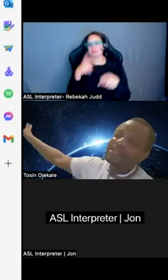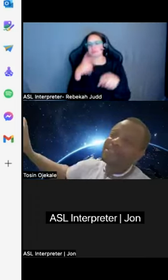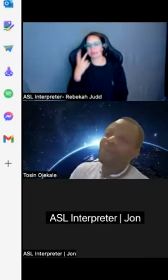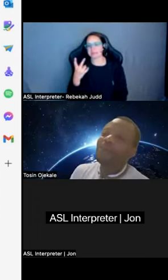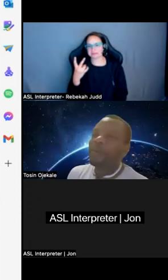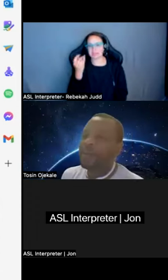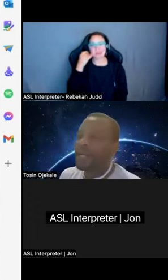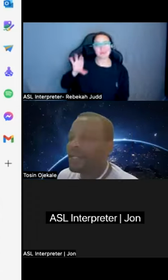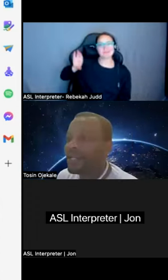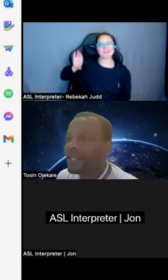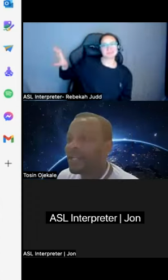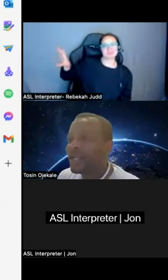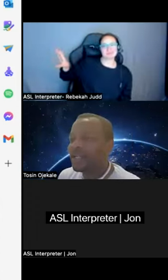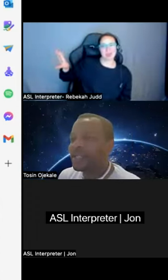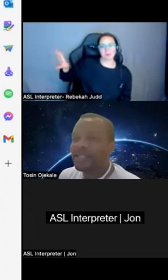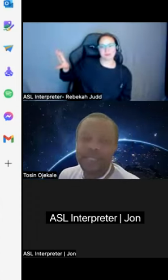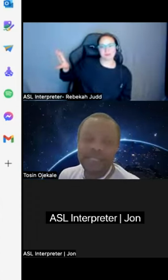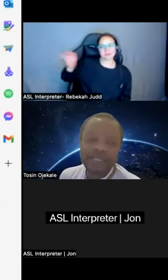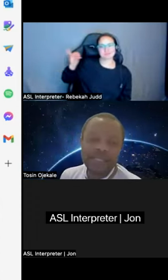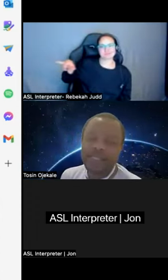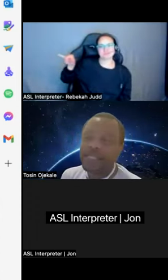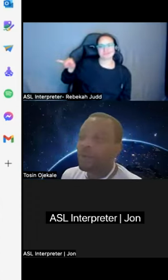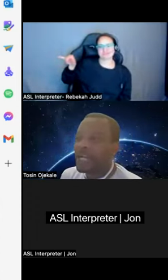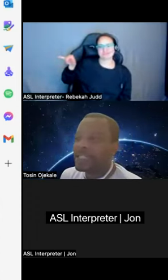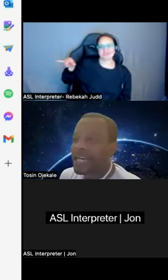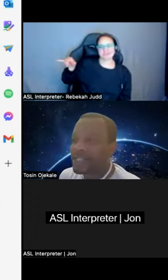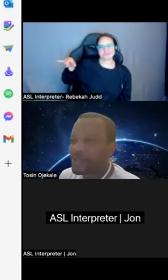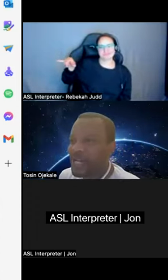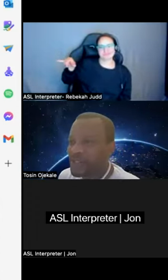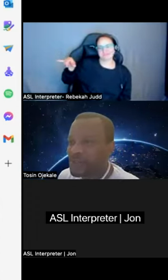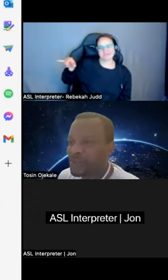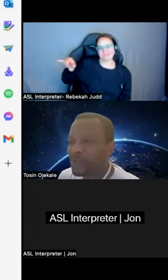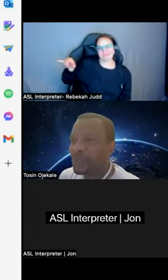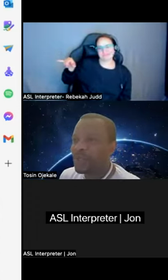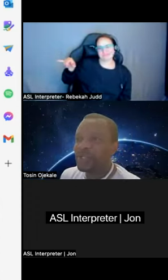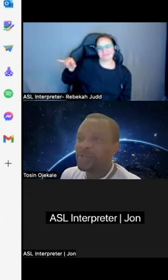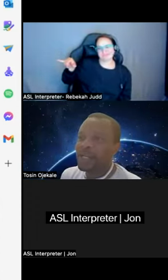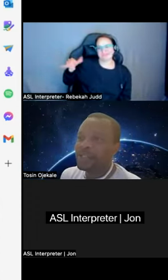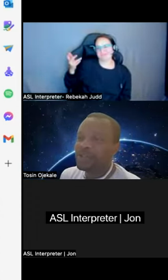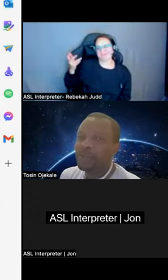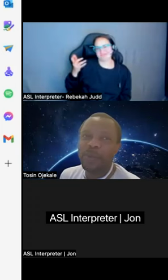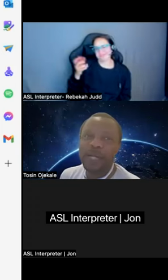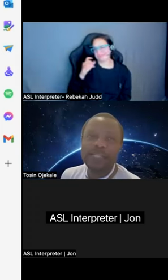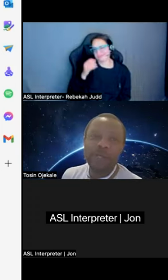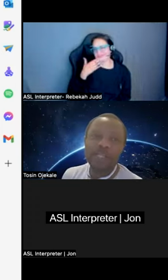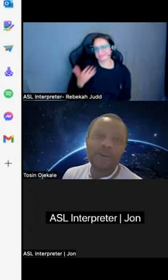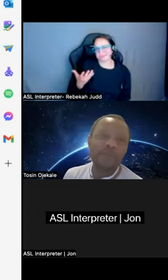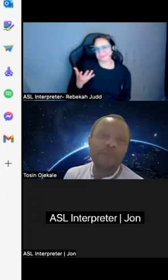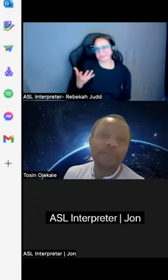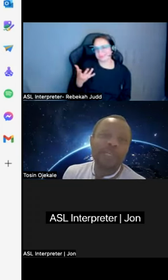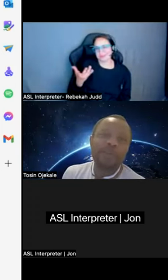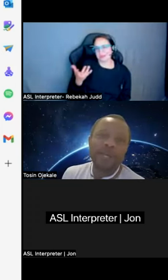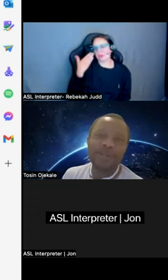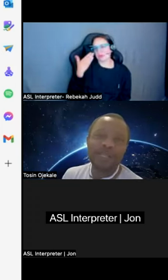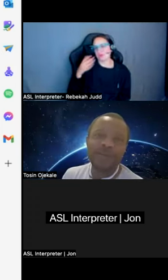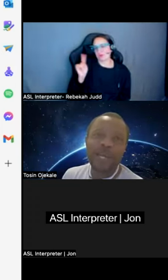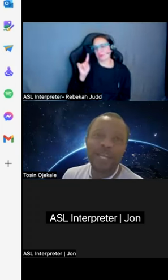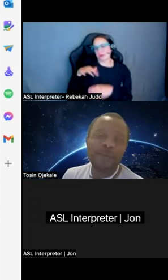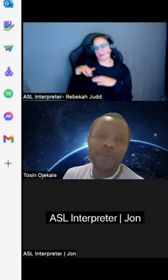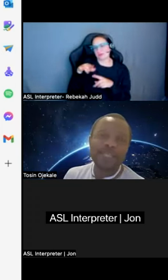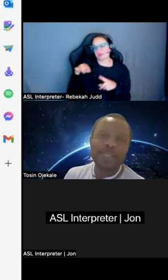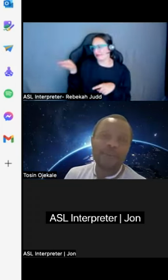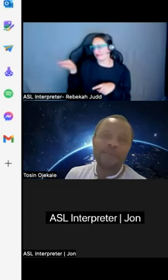mount it somewhere permanently, the equipment is as good as you. You don't know where the smoke is coming from. The equipment doesn't